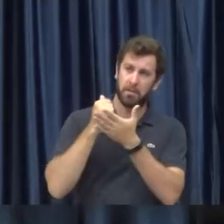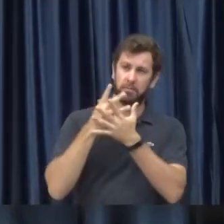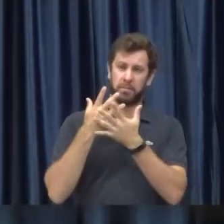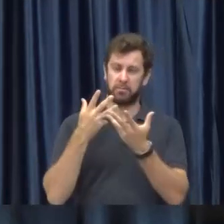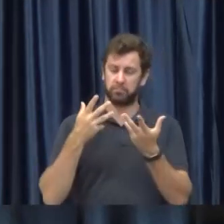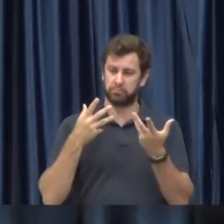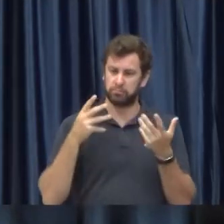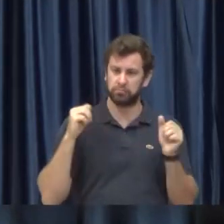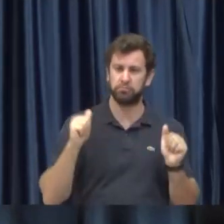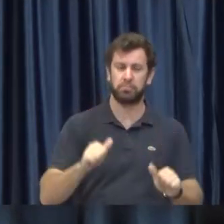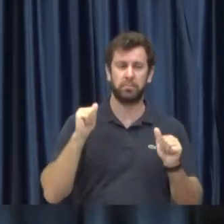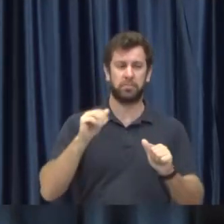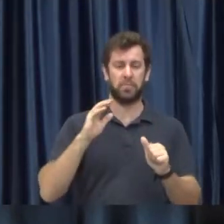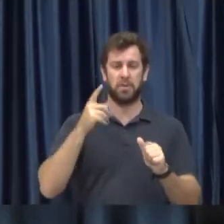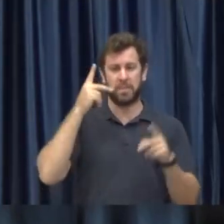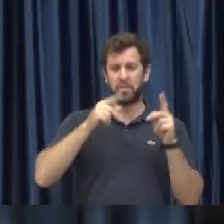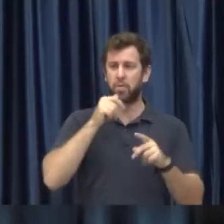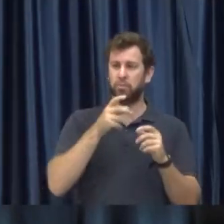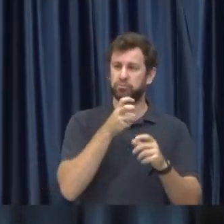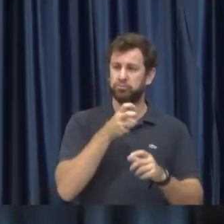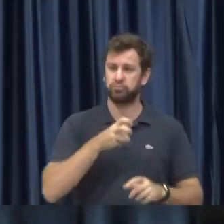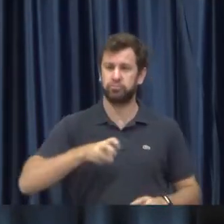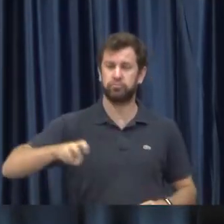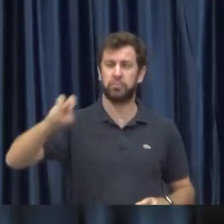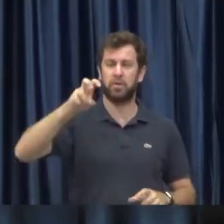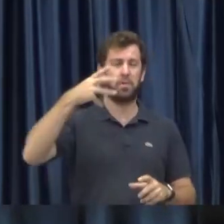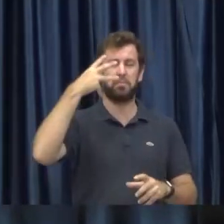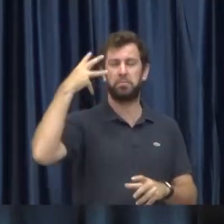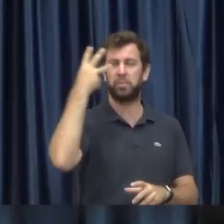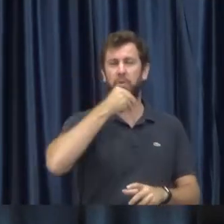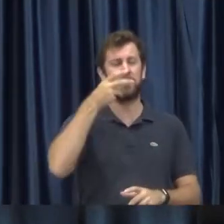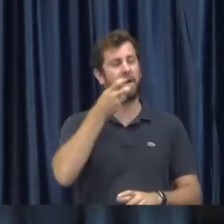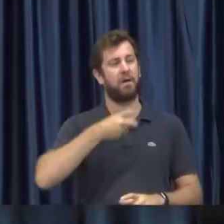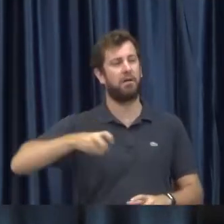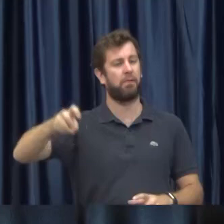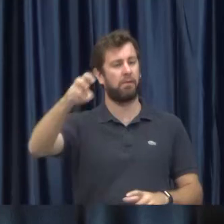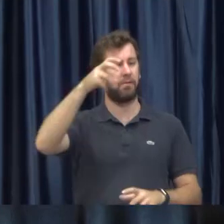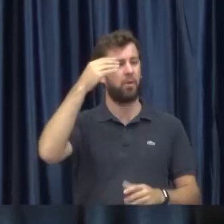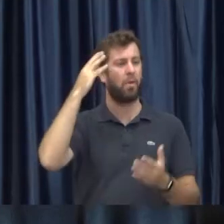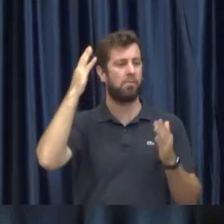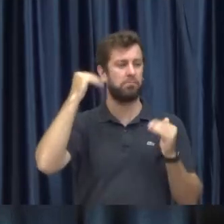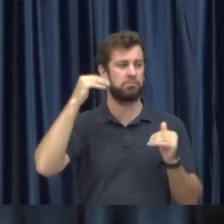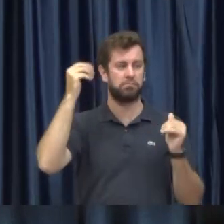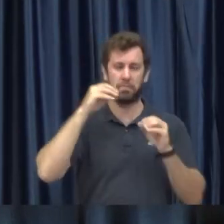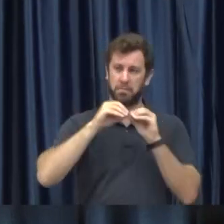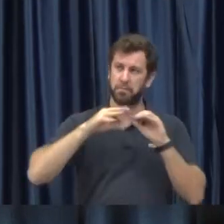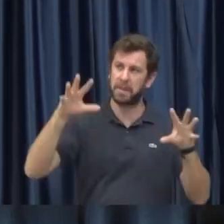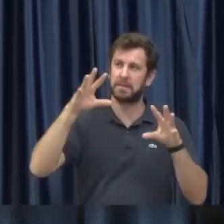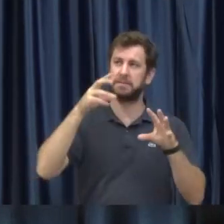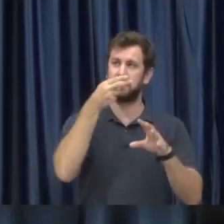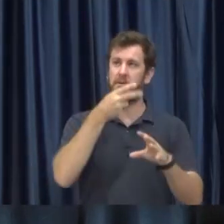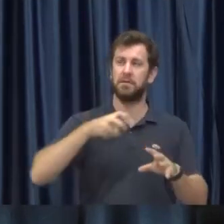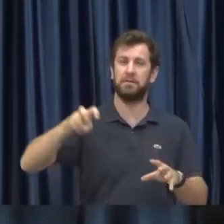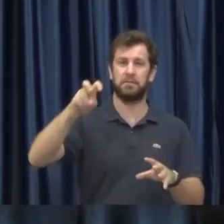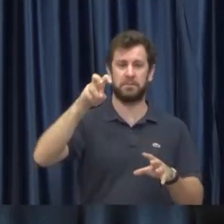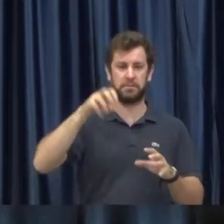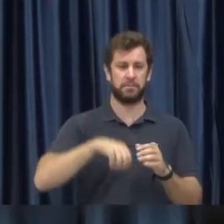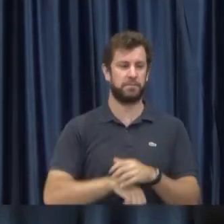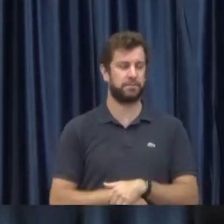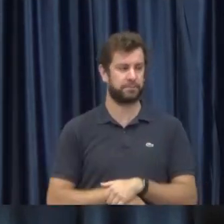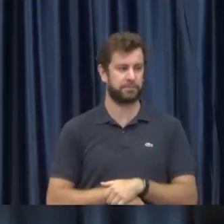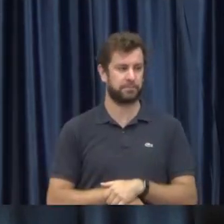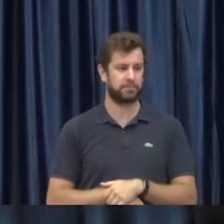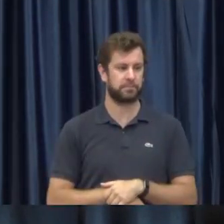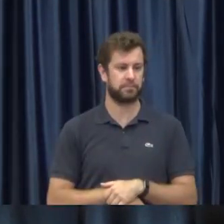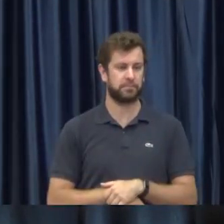a beautiful hajj. Hajjun mabrur, wa sa'yun mashkur, wa dhanbin maghfur.